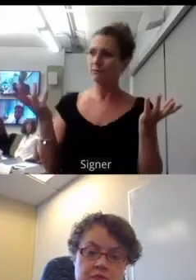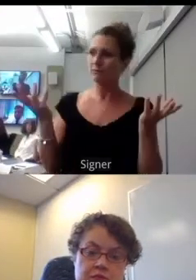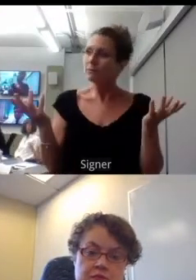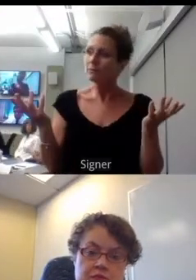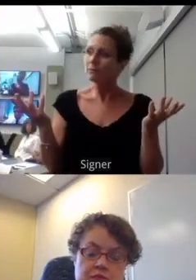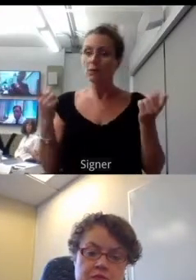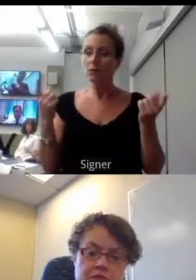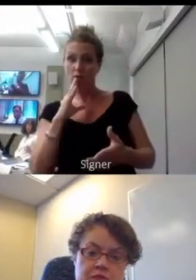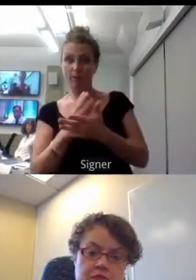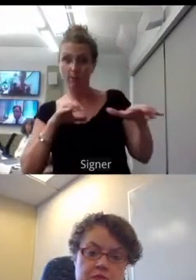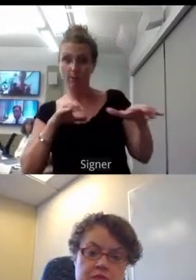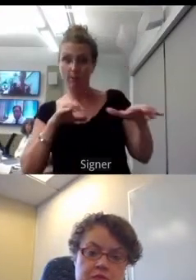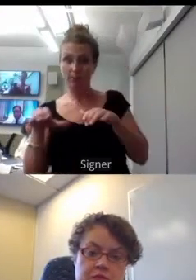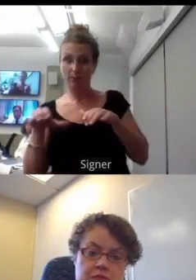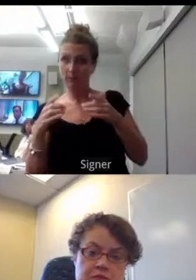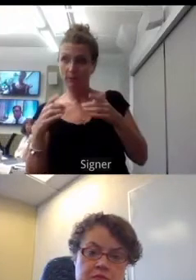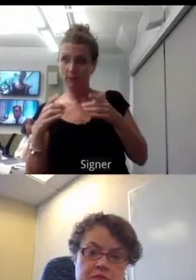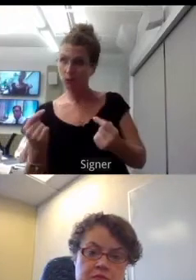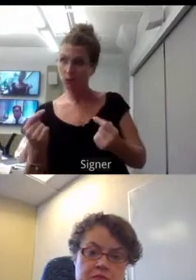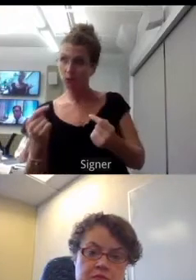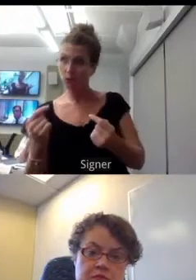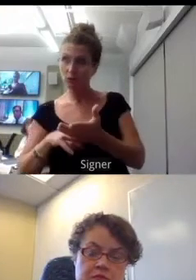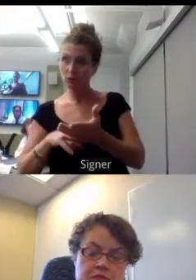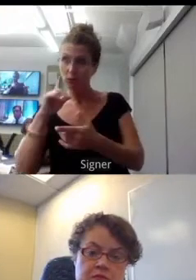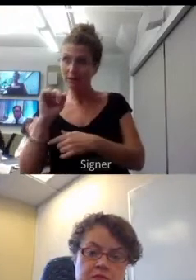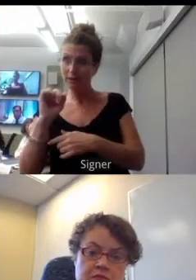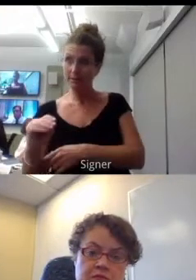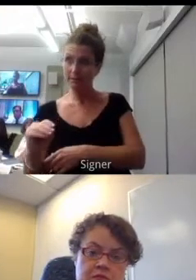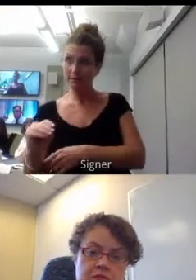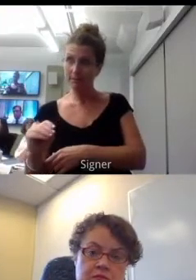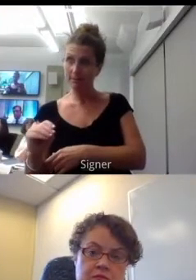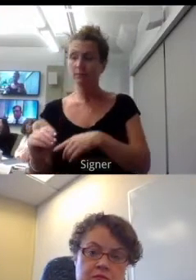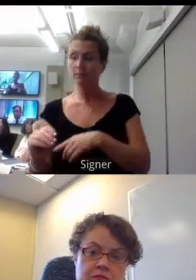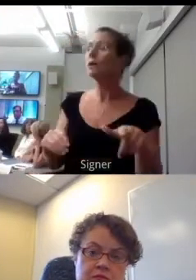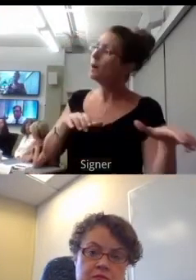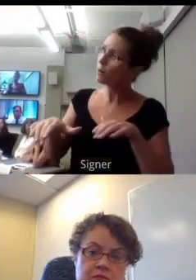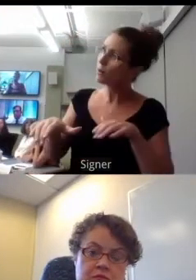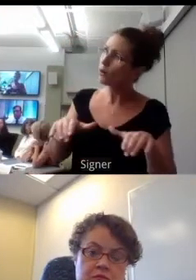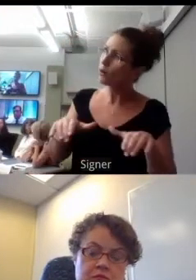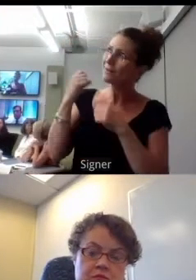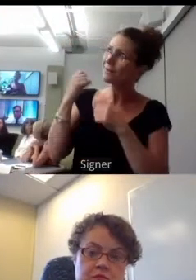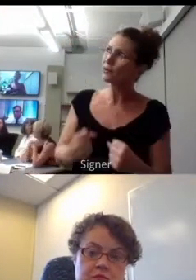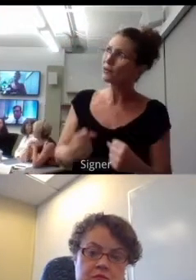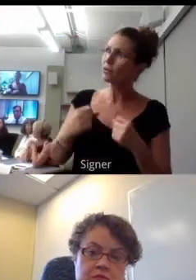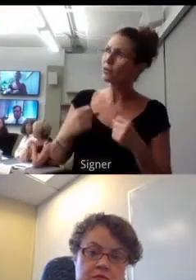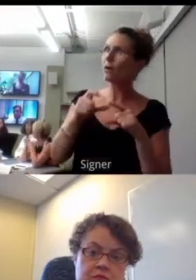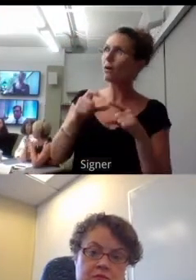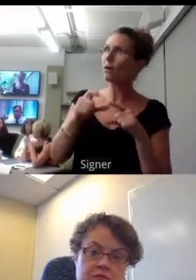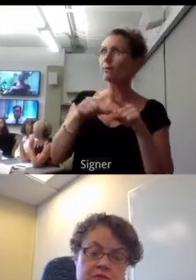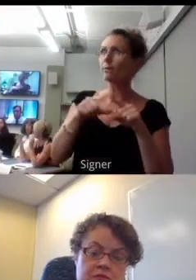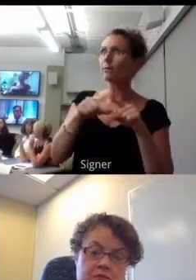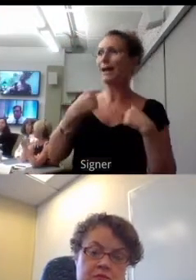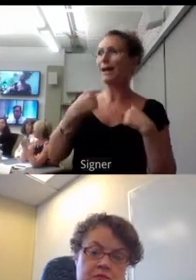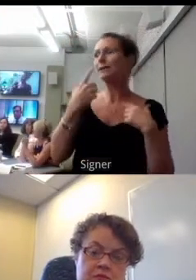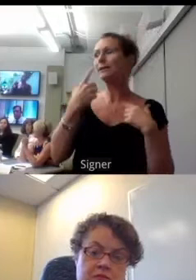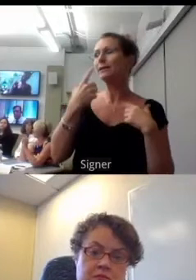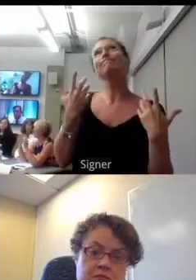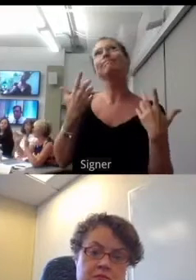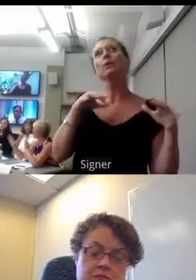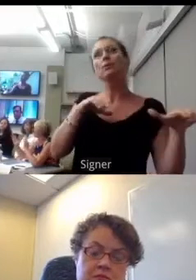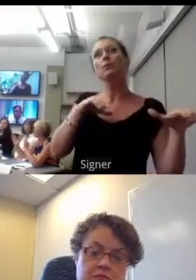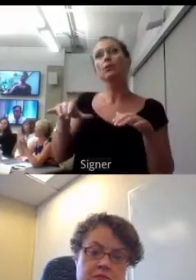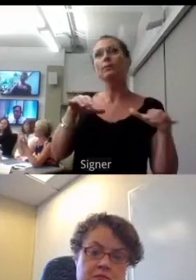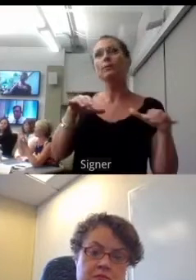with the deputy minister. Performance is a strong word. So I see performance that's sometimes linked to compensation and I think